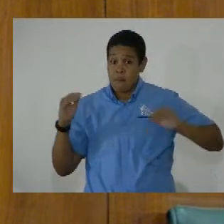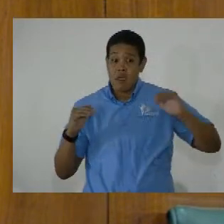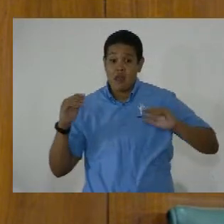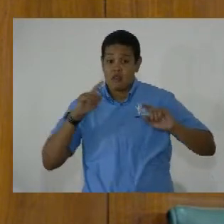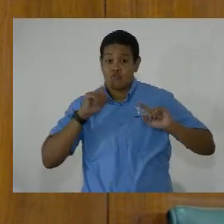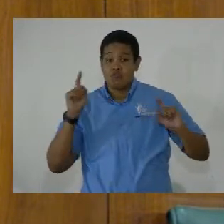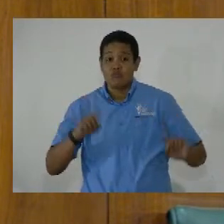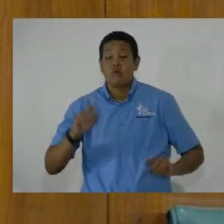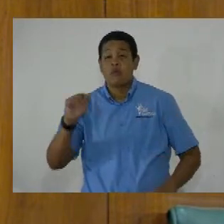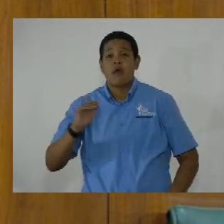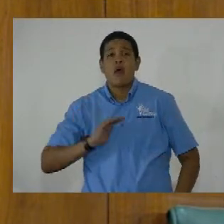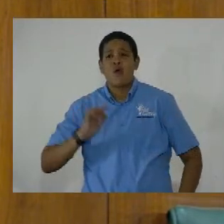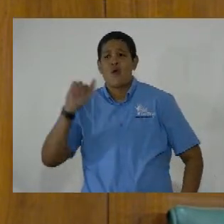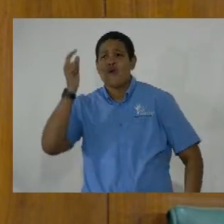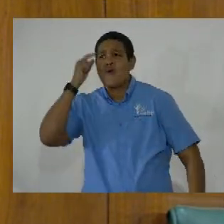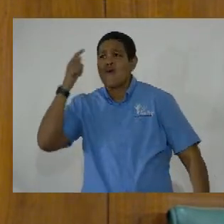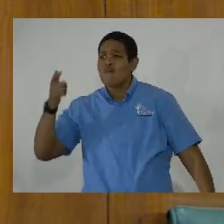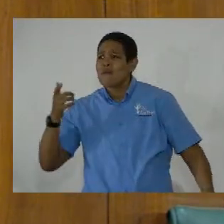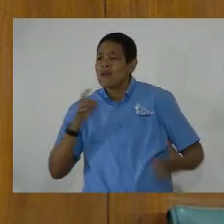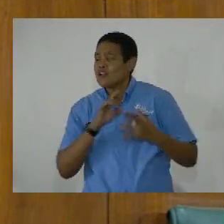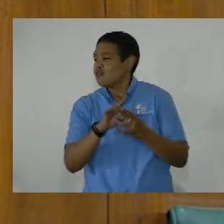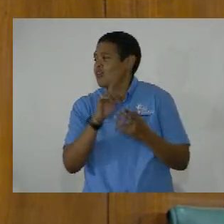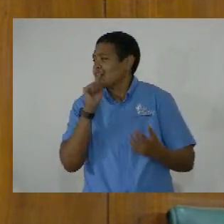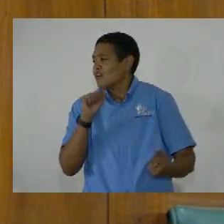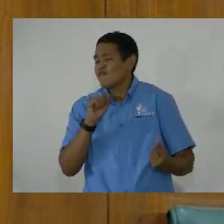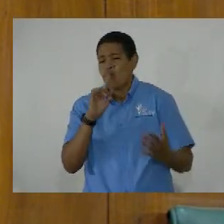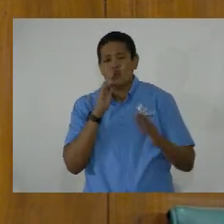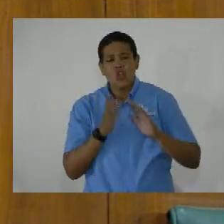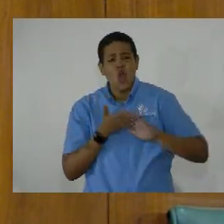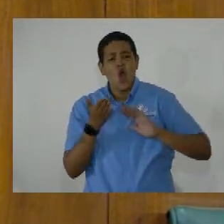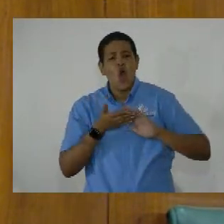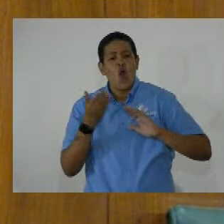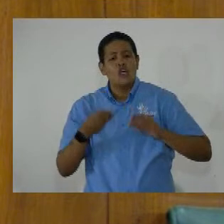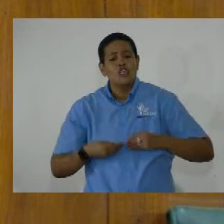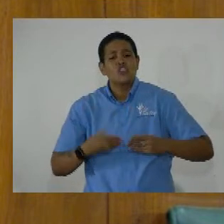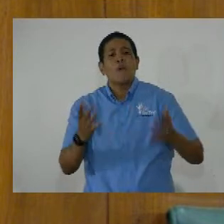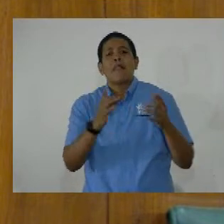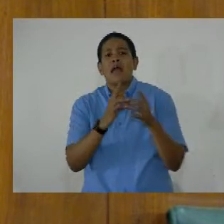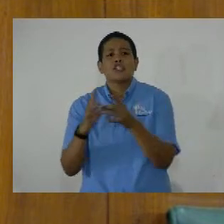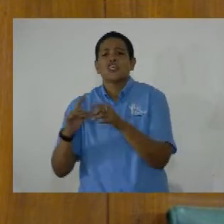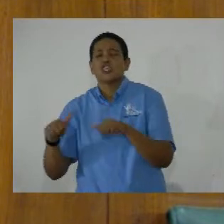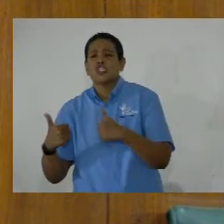our government in addressing the ongoing supply chain challenges